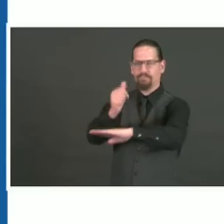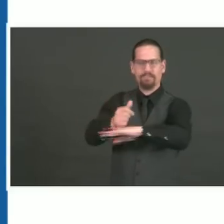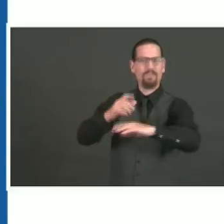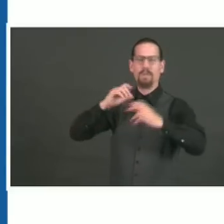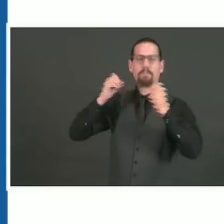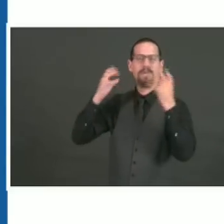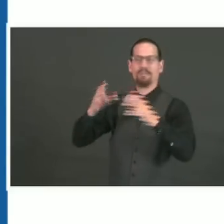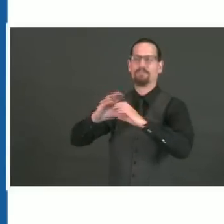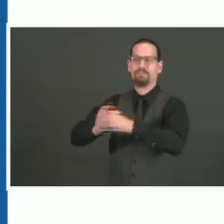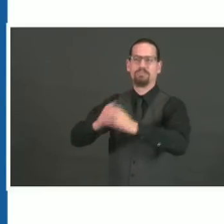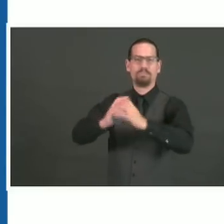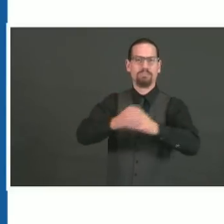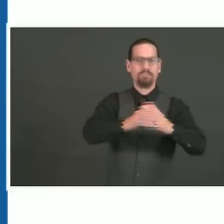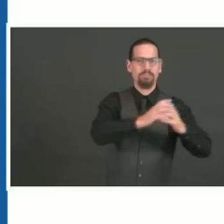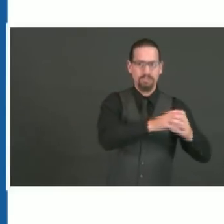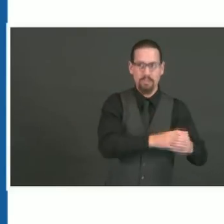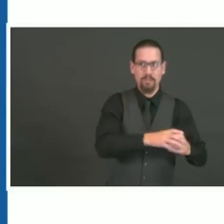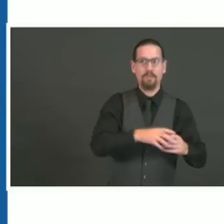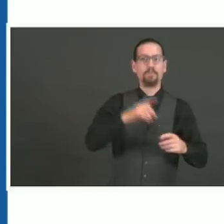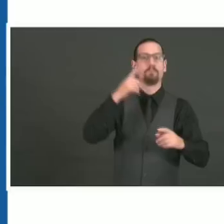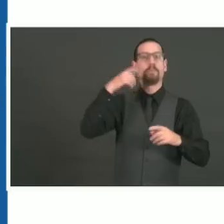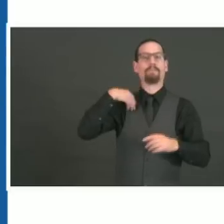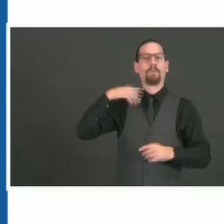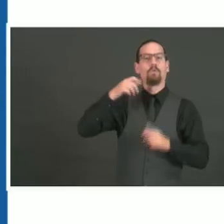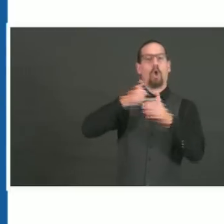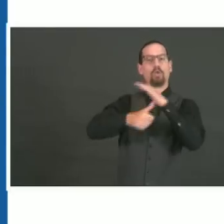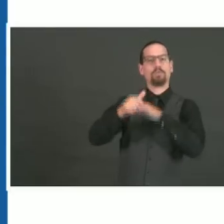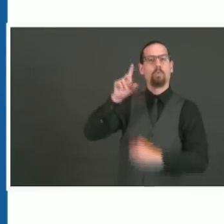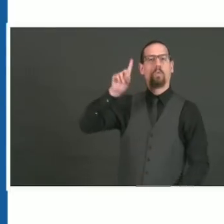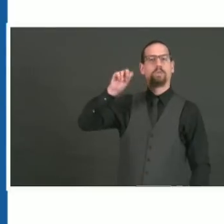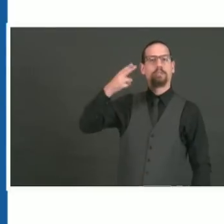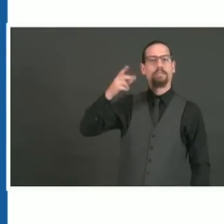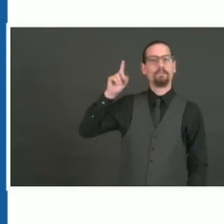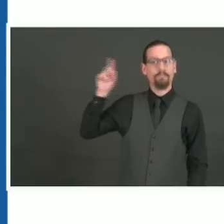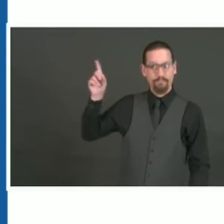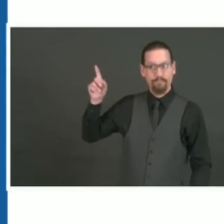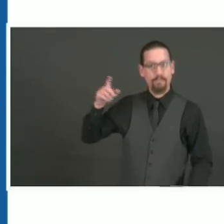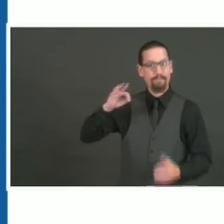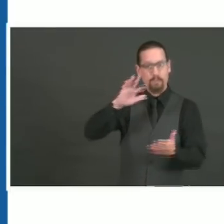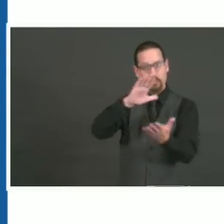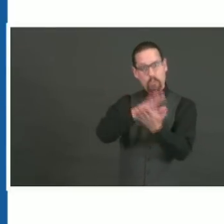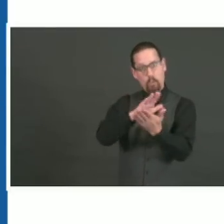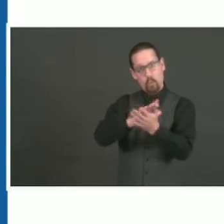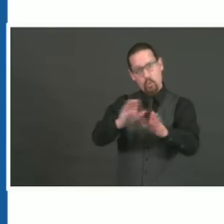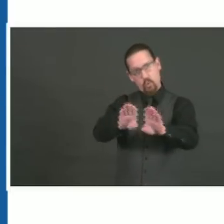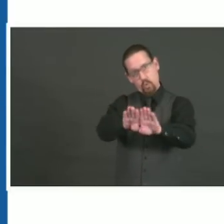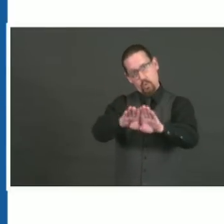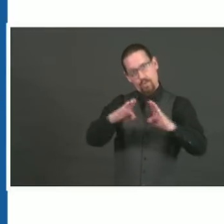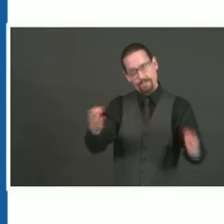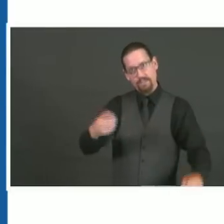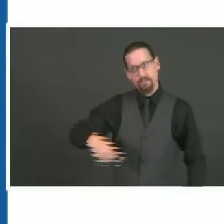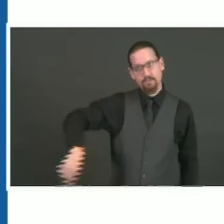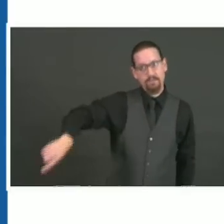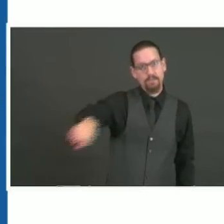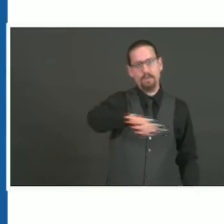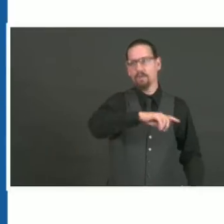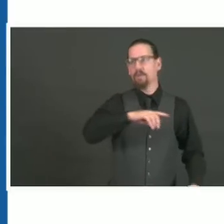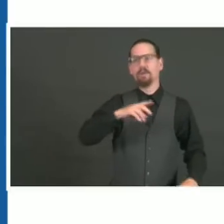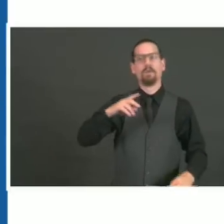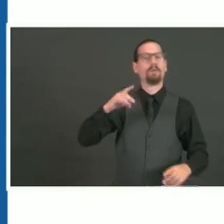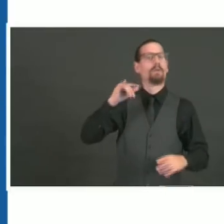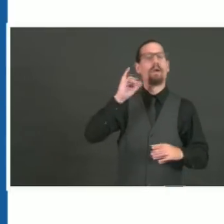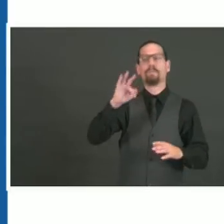Health teams at the ready to parachute into schools when, if, and as necessary, to guide